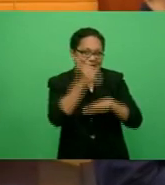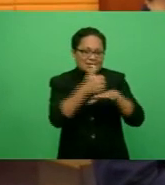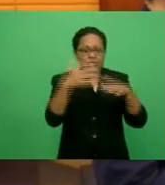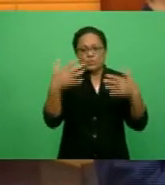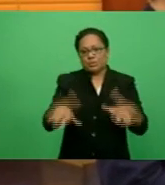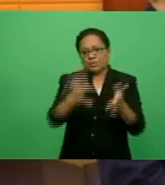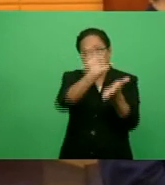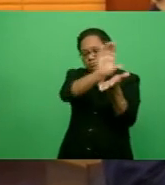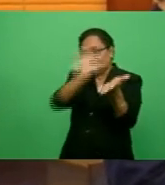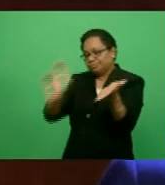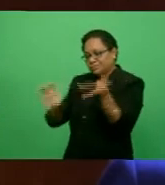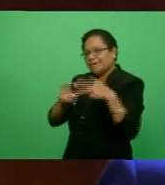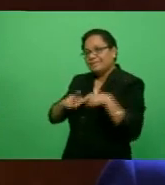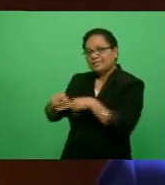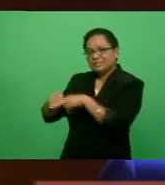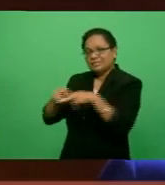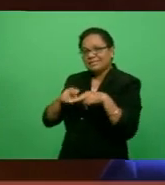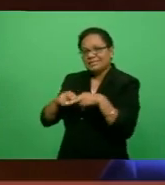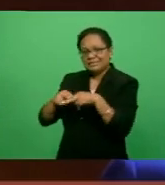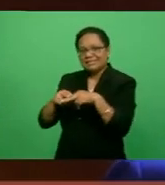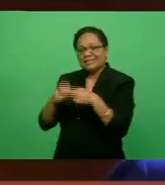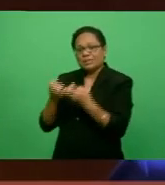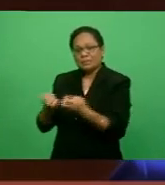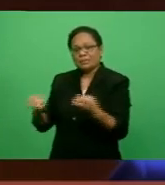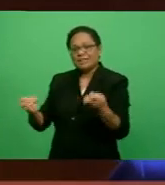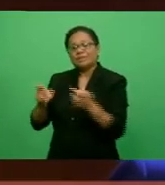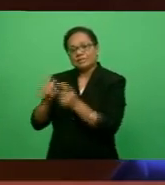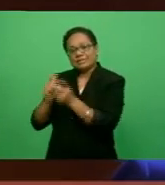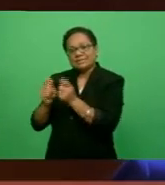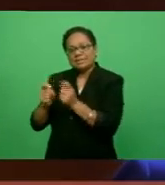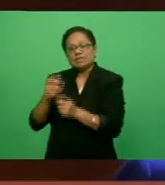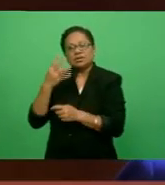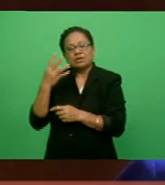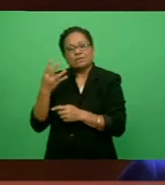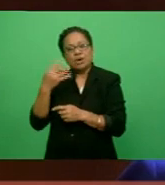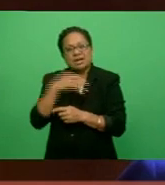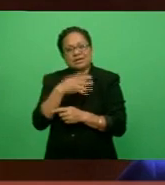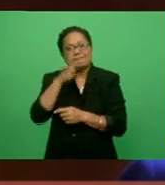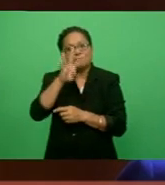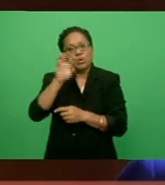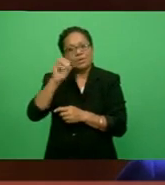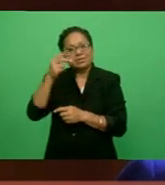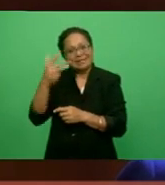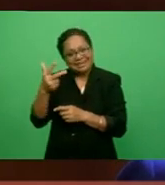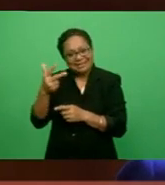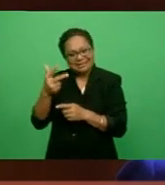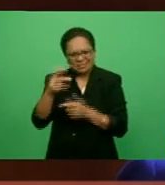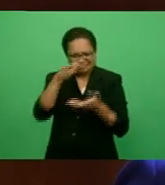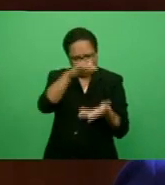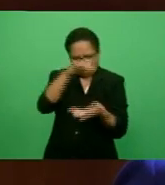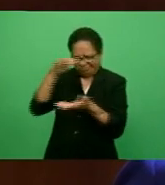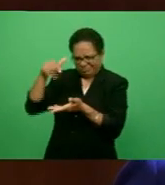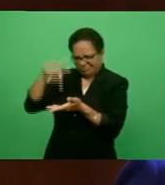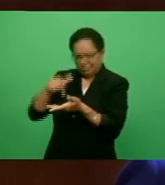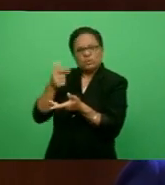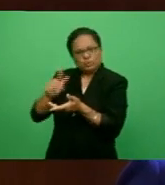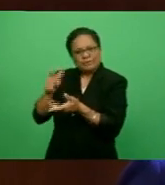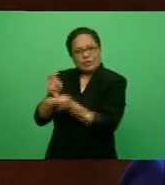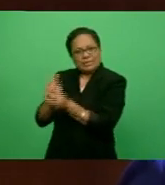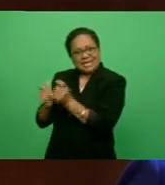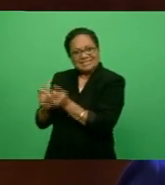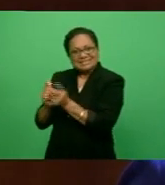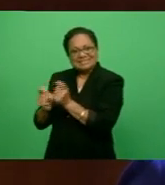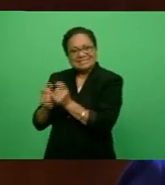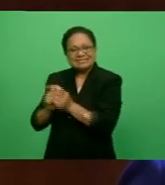Corporation Agency. With this 408 test kits, we can test